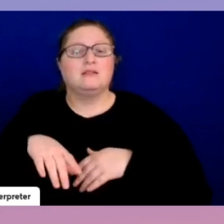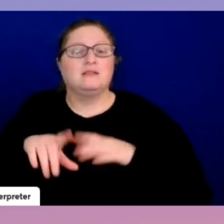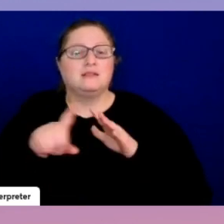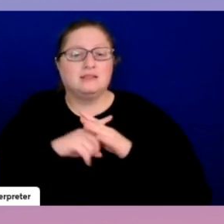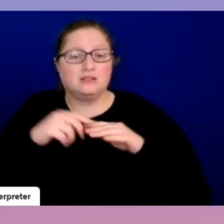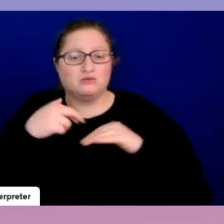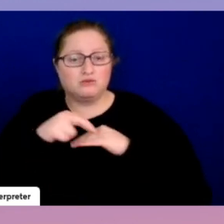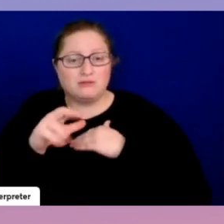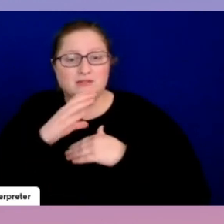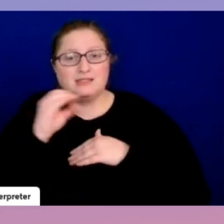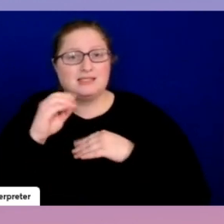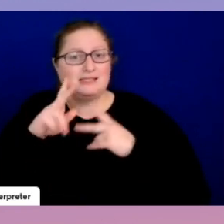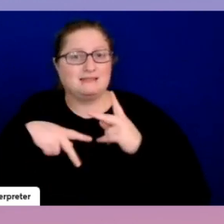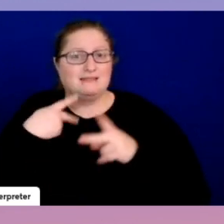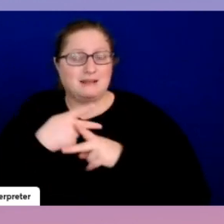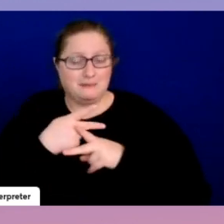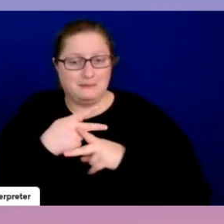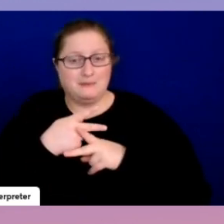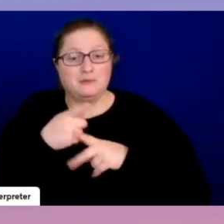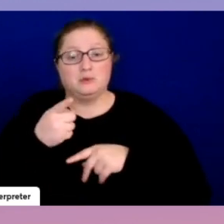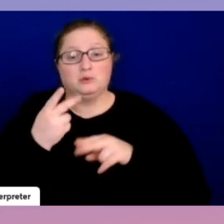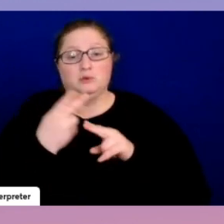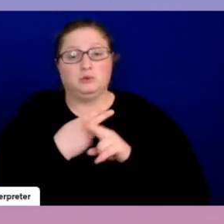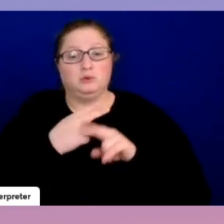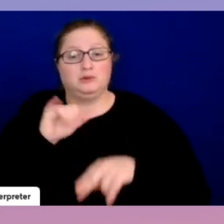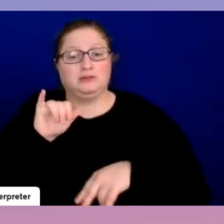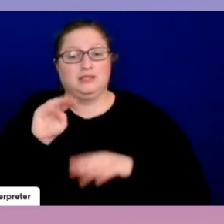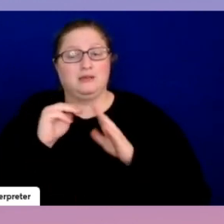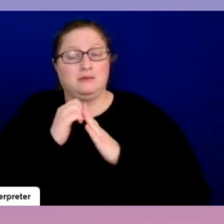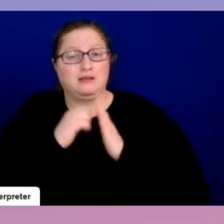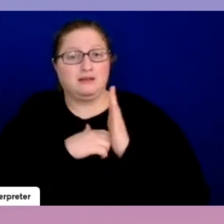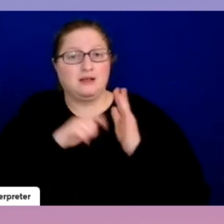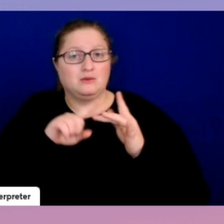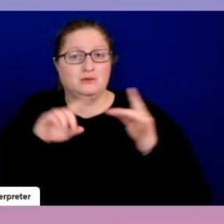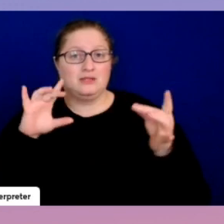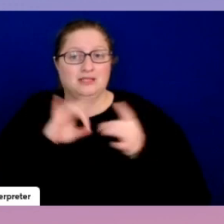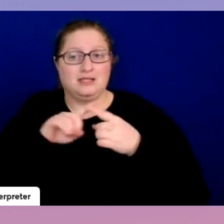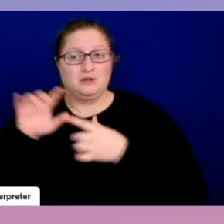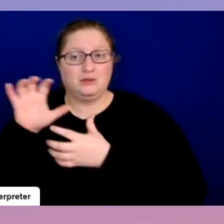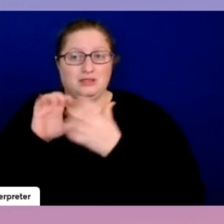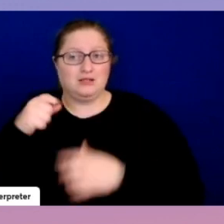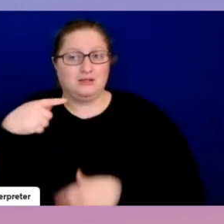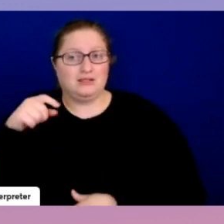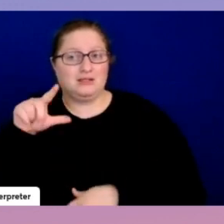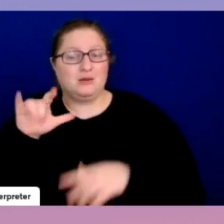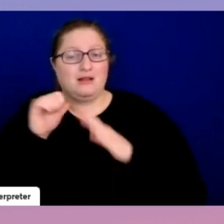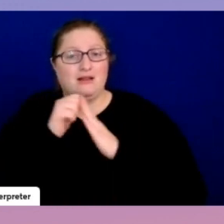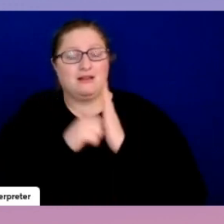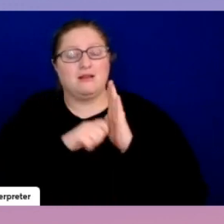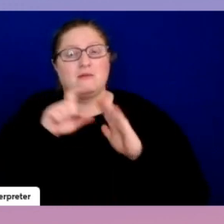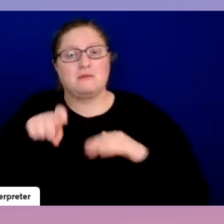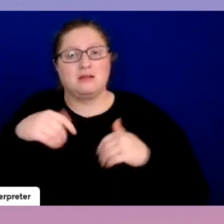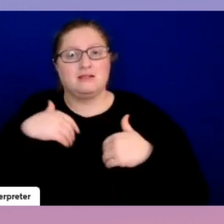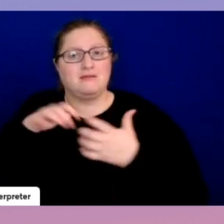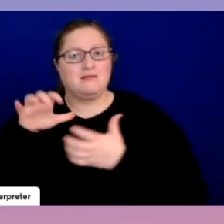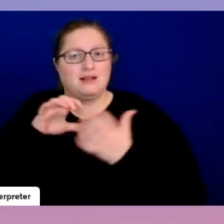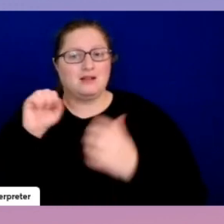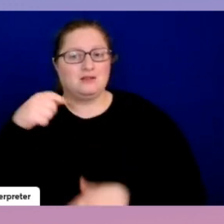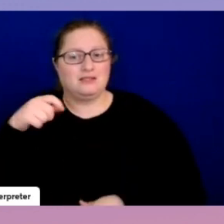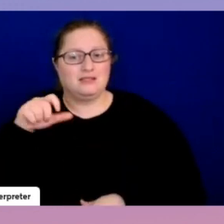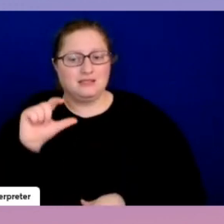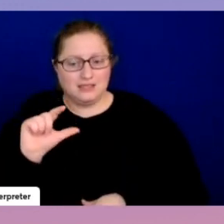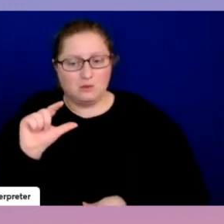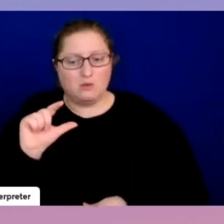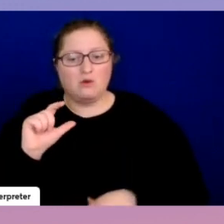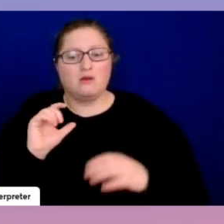type. When you use an IAM account to connect to Cloud SQL instance, the account must have the Cloud SQL client role,